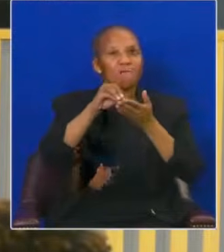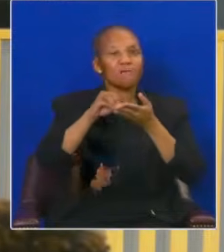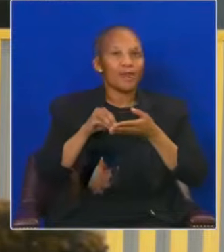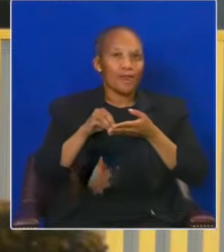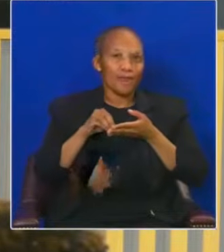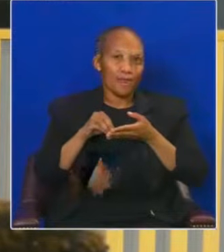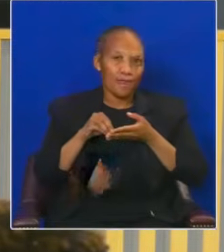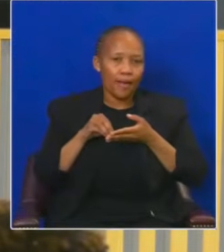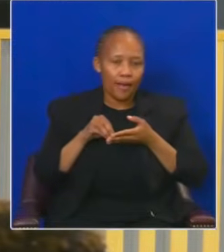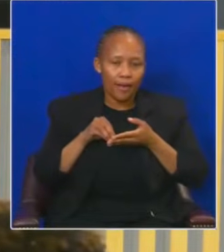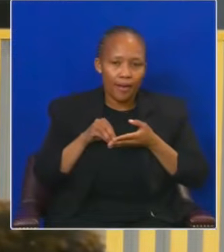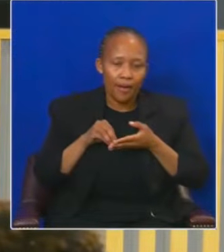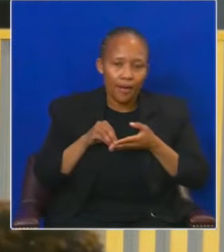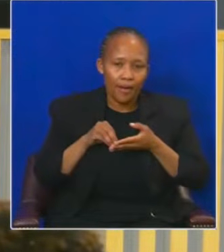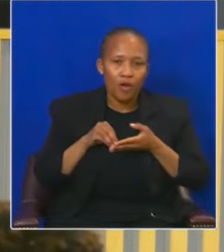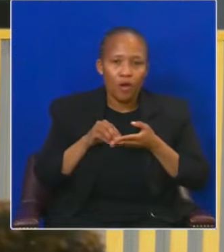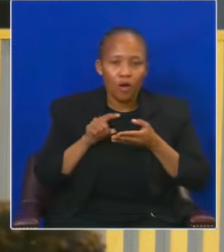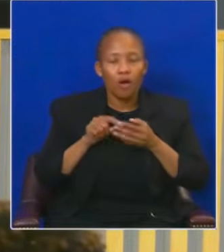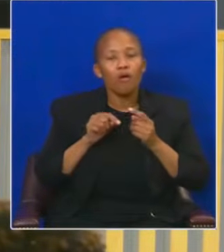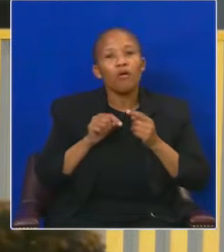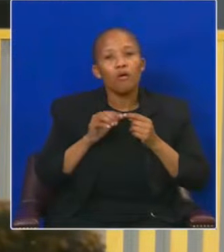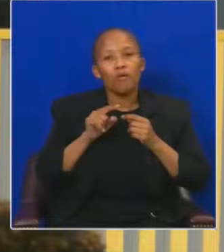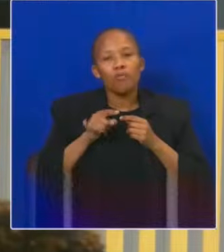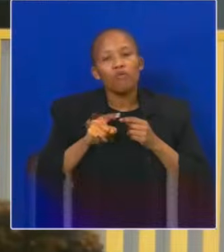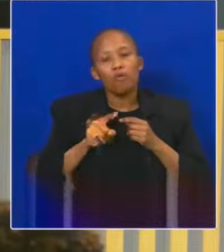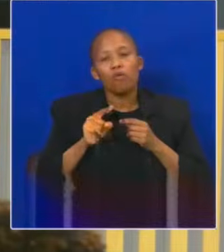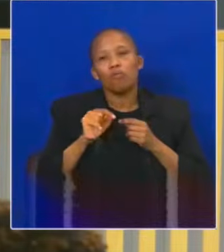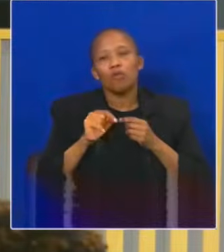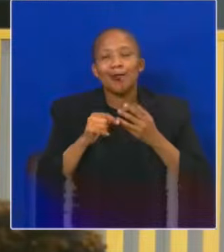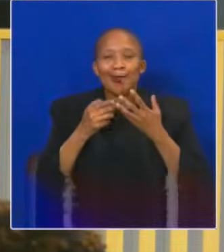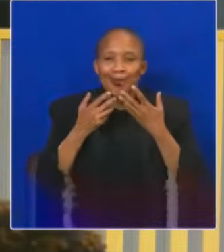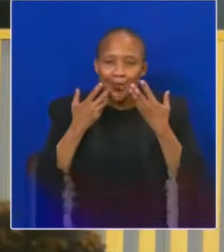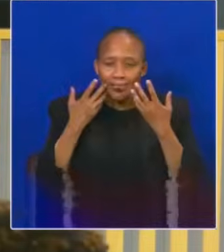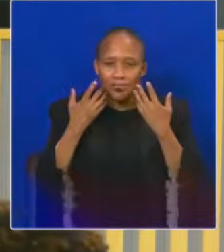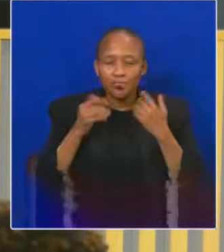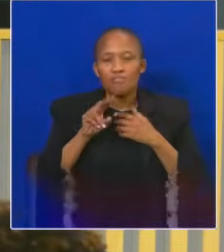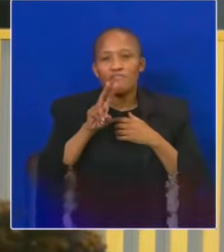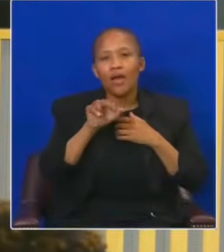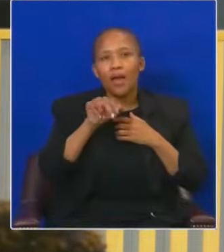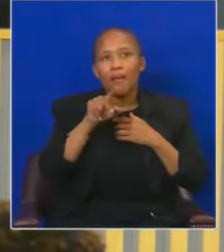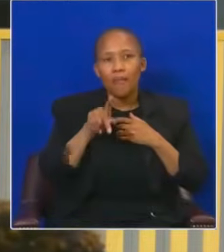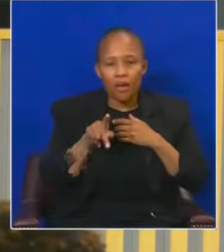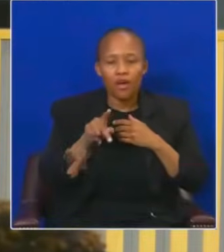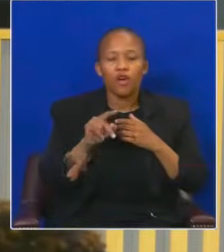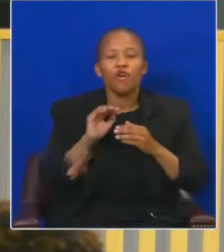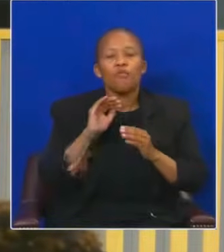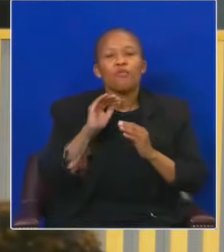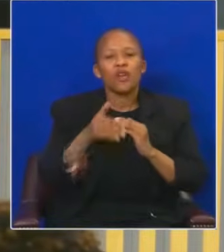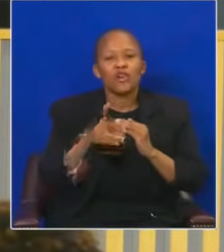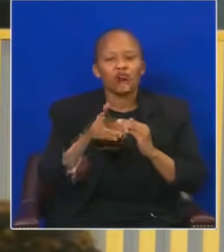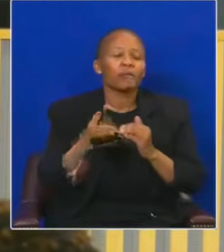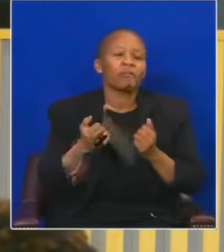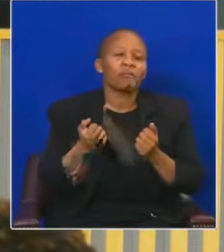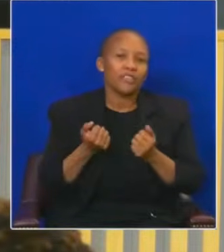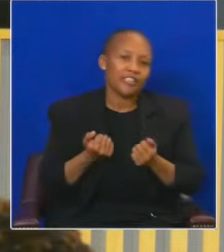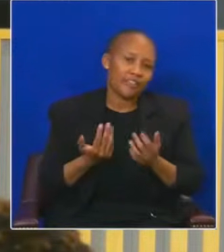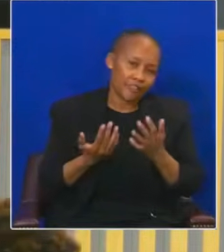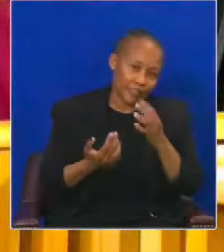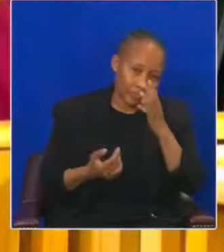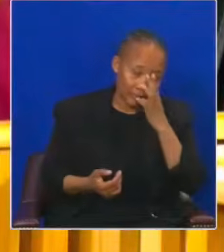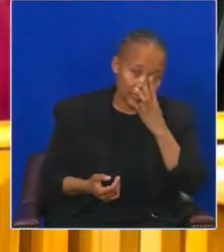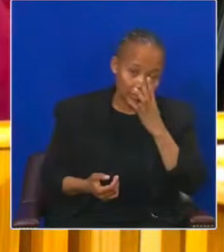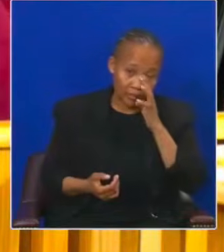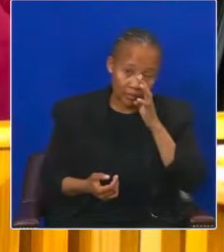the CAT VIP Protection Services offices. Witness C. So, thank you. Sorry, finish